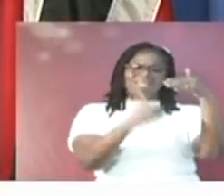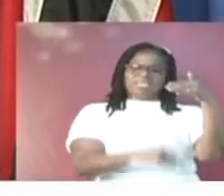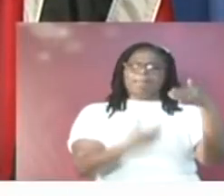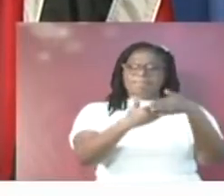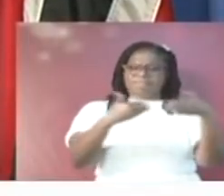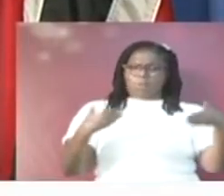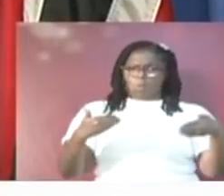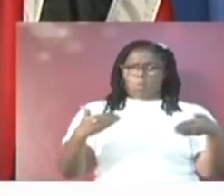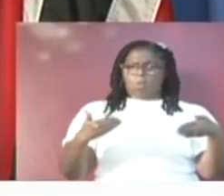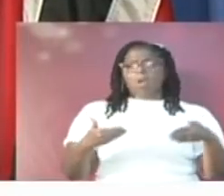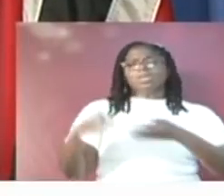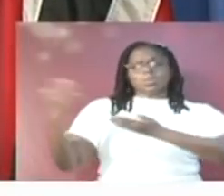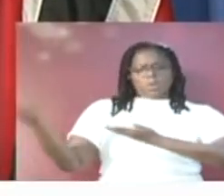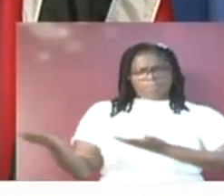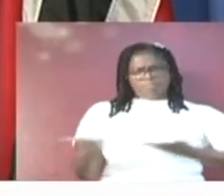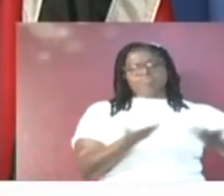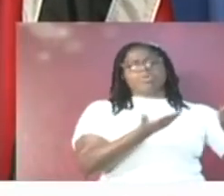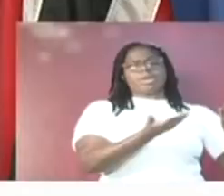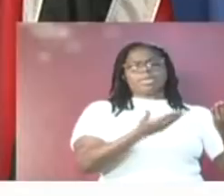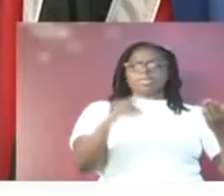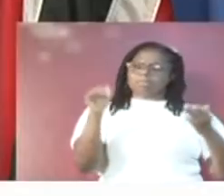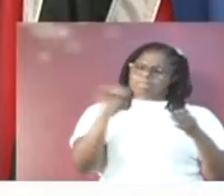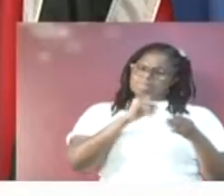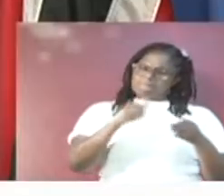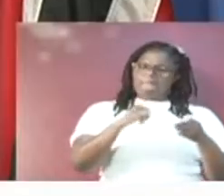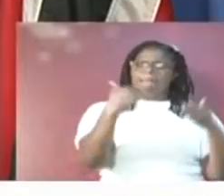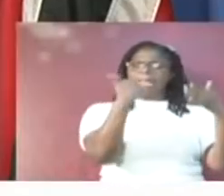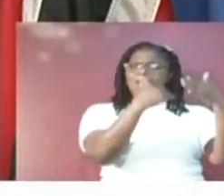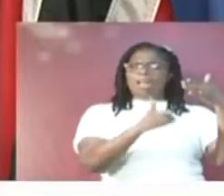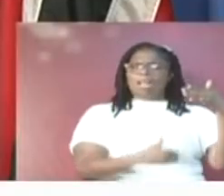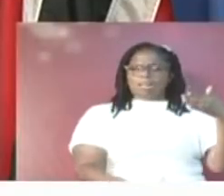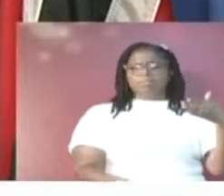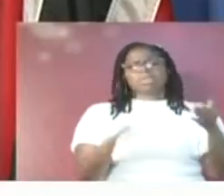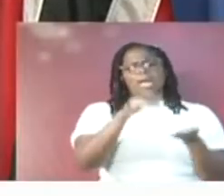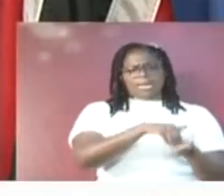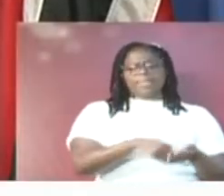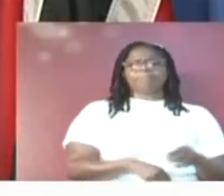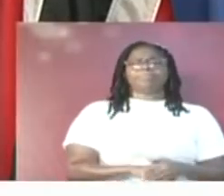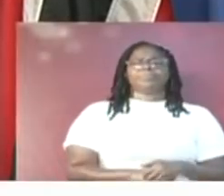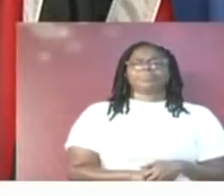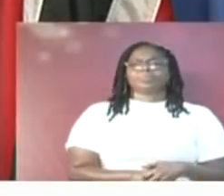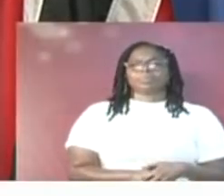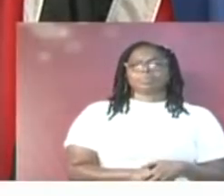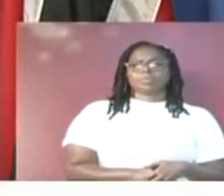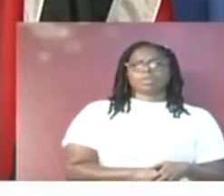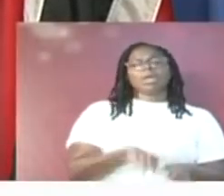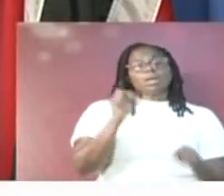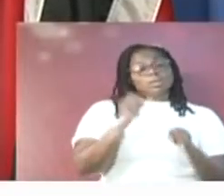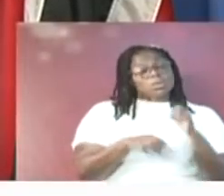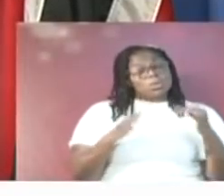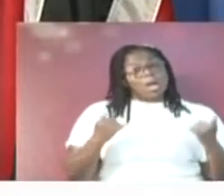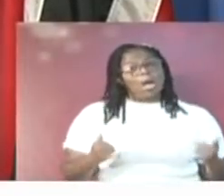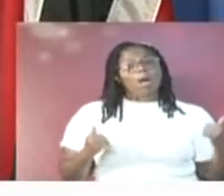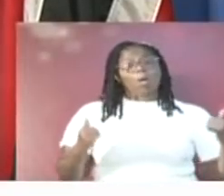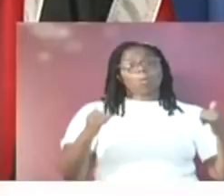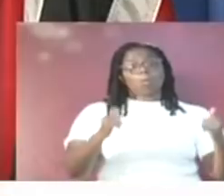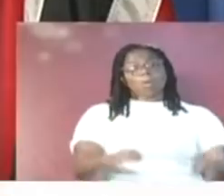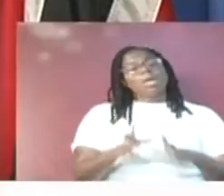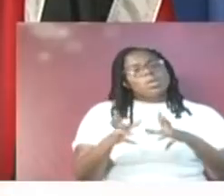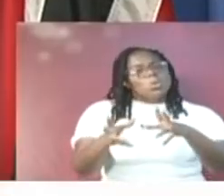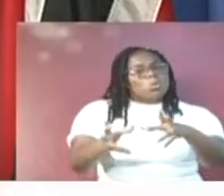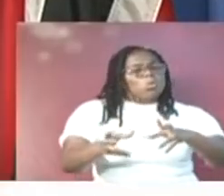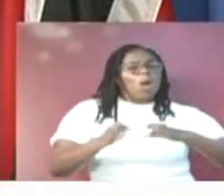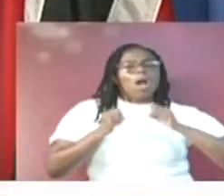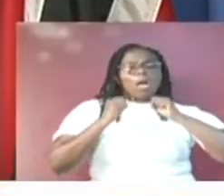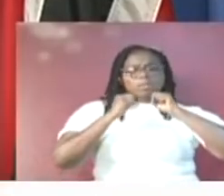course, given the burning desire to be there with everybody else, we are